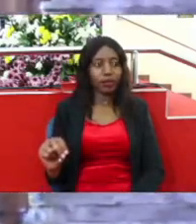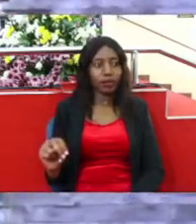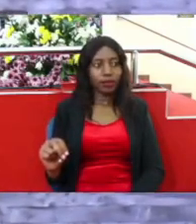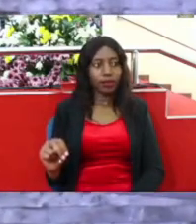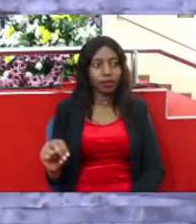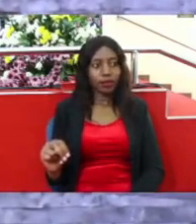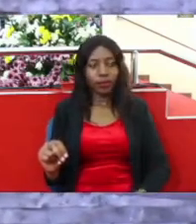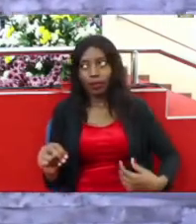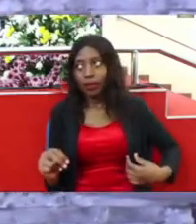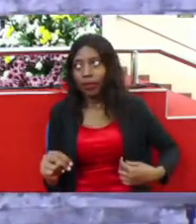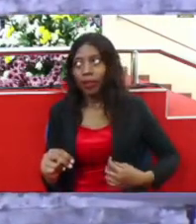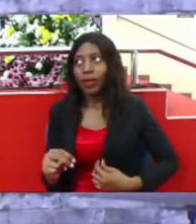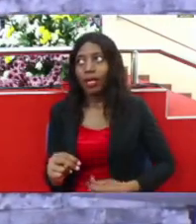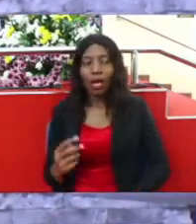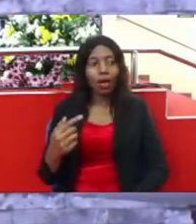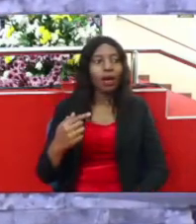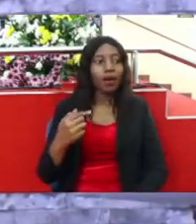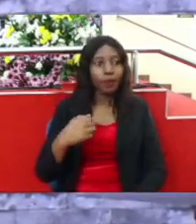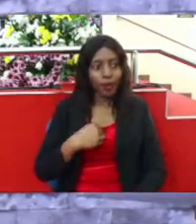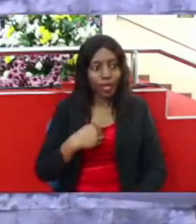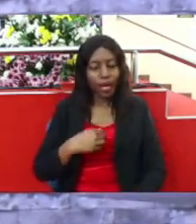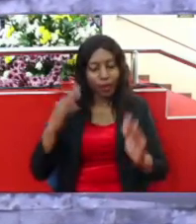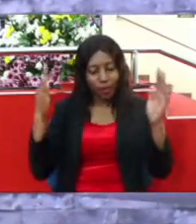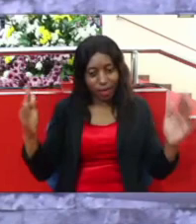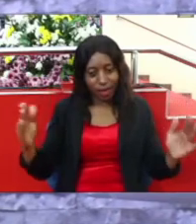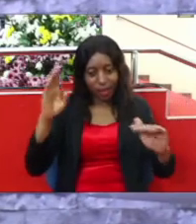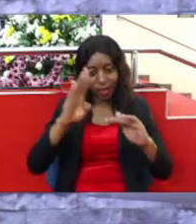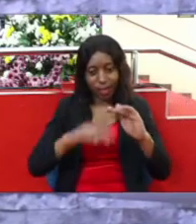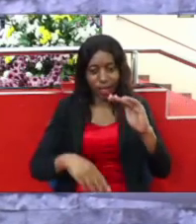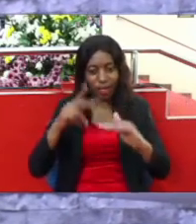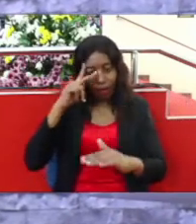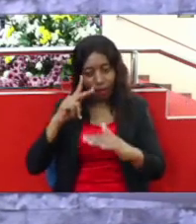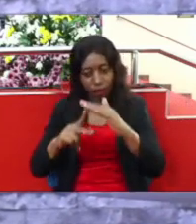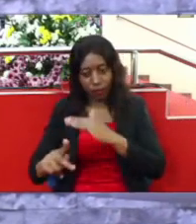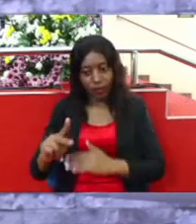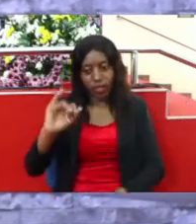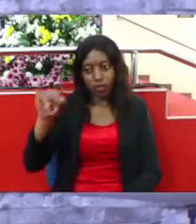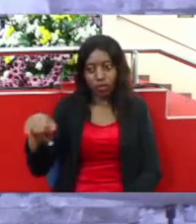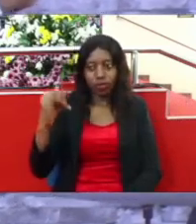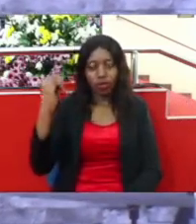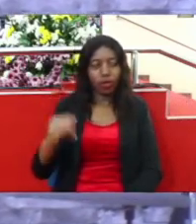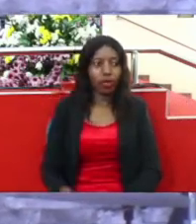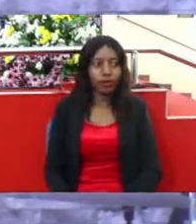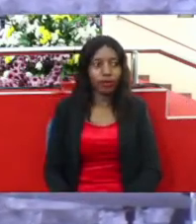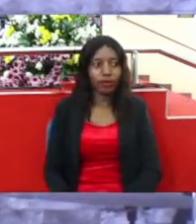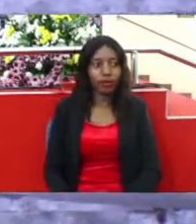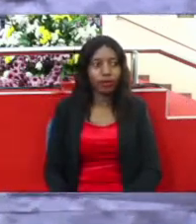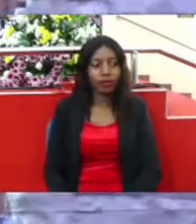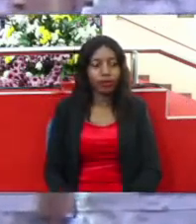than mimi ni mkuu kushinda huyo Yona. And I am telling you this. Na nawaambia hili. Jesus